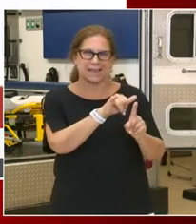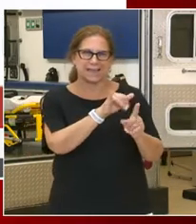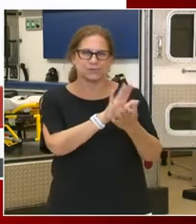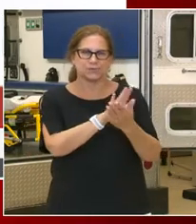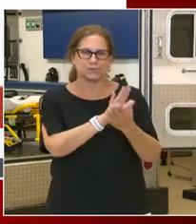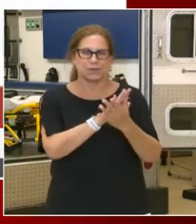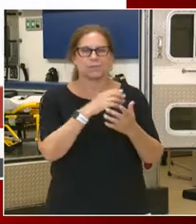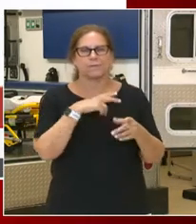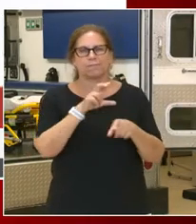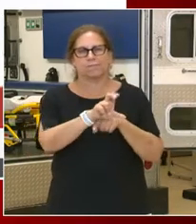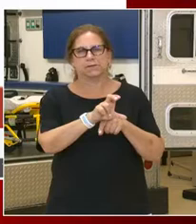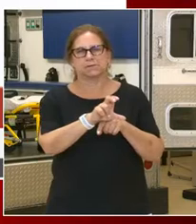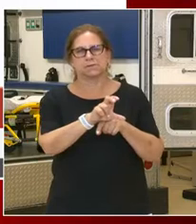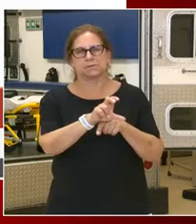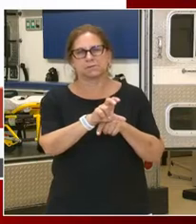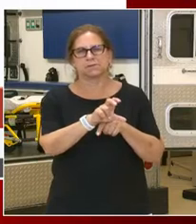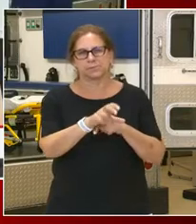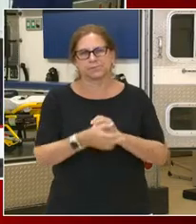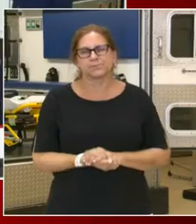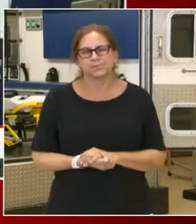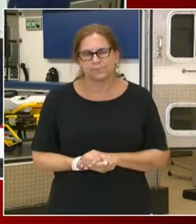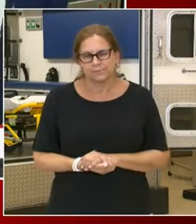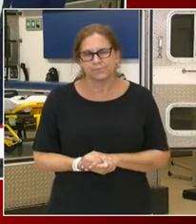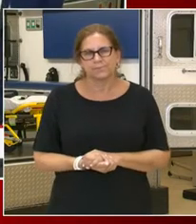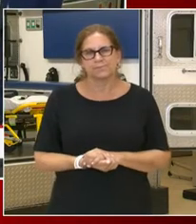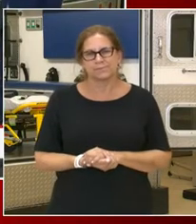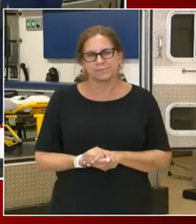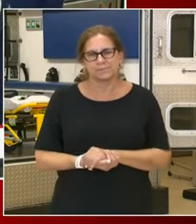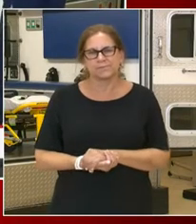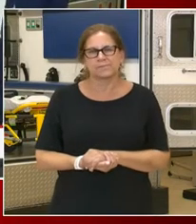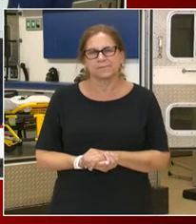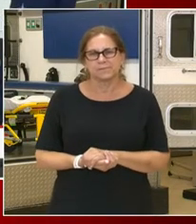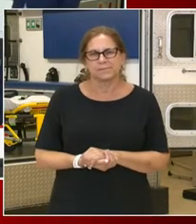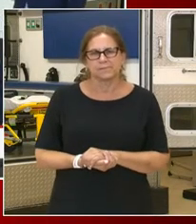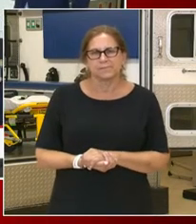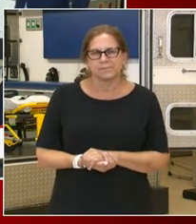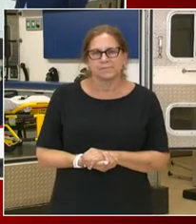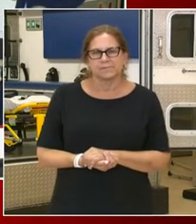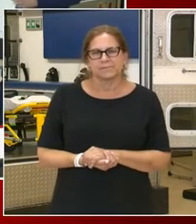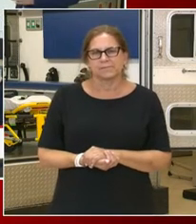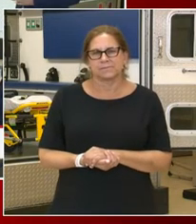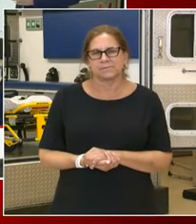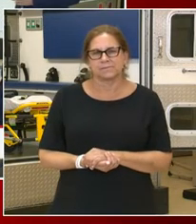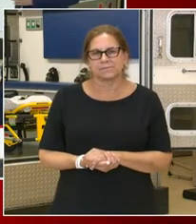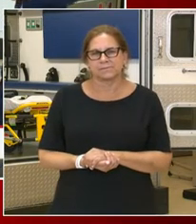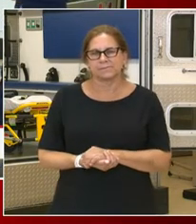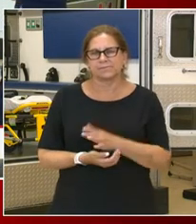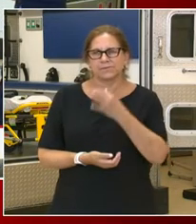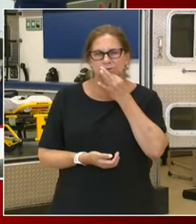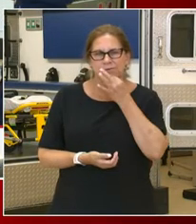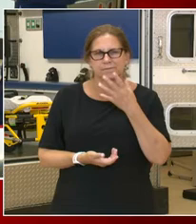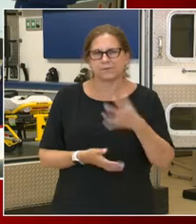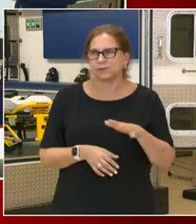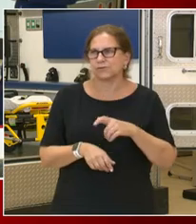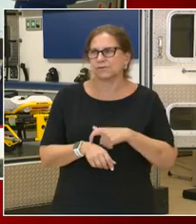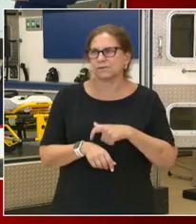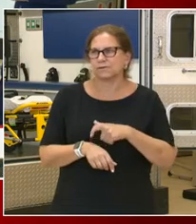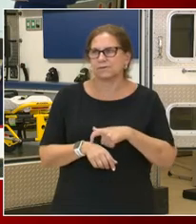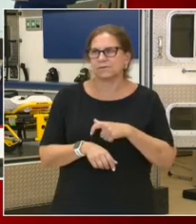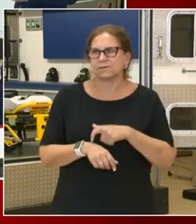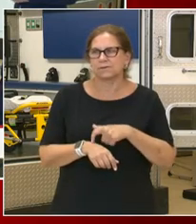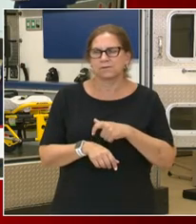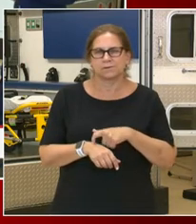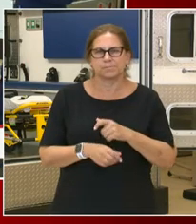of the pathways. Yeah, absolutely. We're getting close to our time, but I do want to hear from our